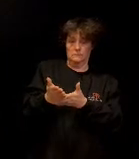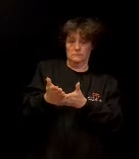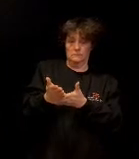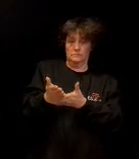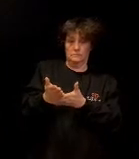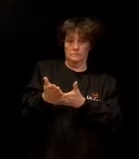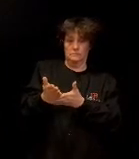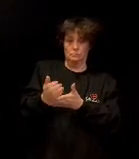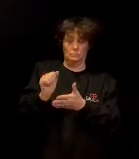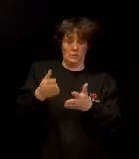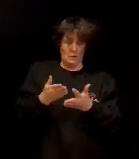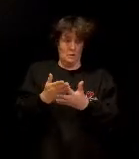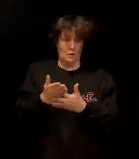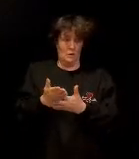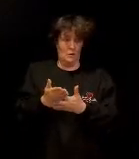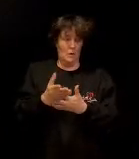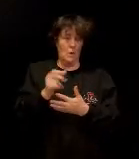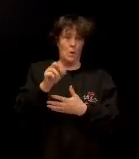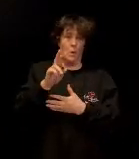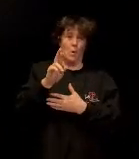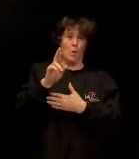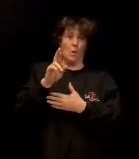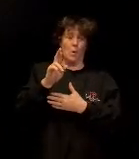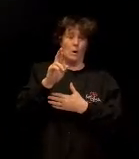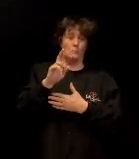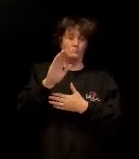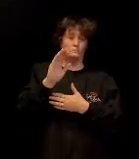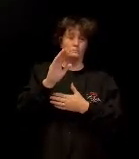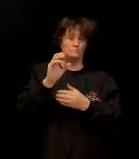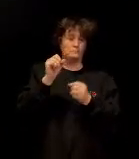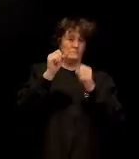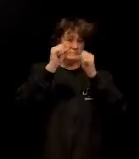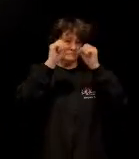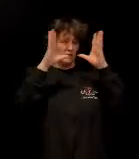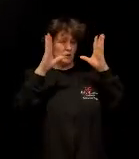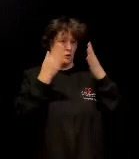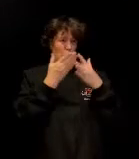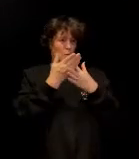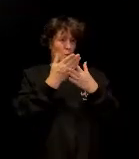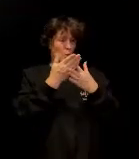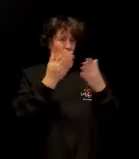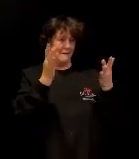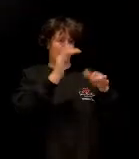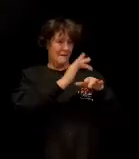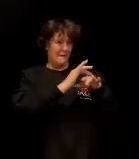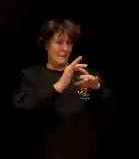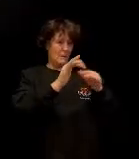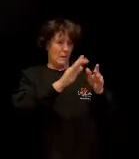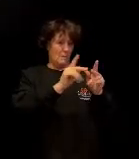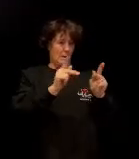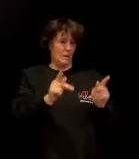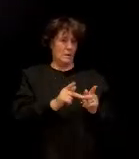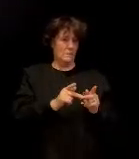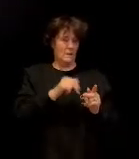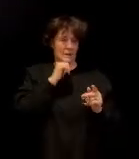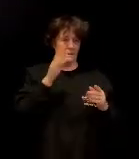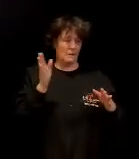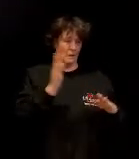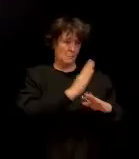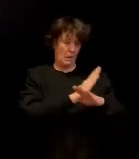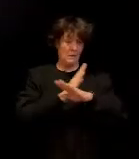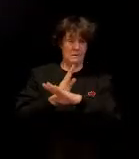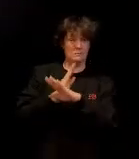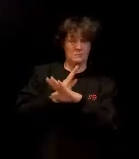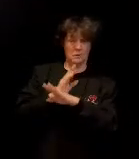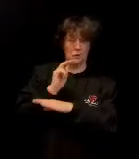passage, or a view through an empty space. It's not closed or blocked up,